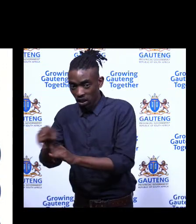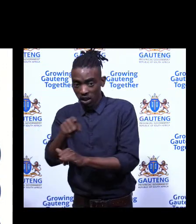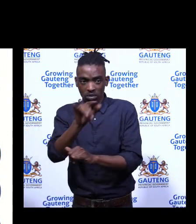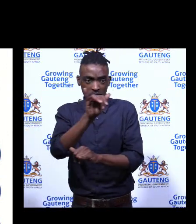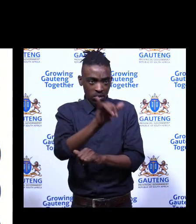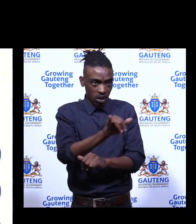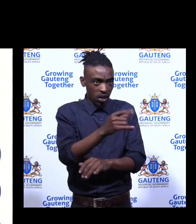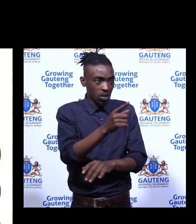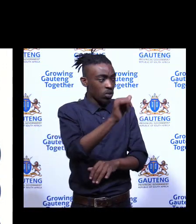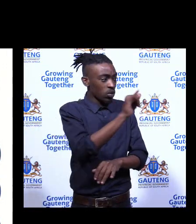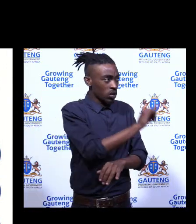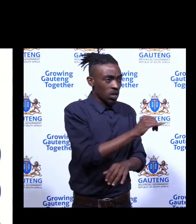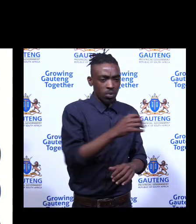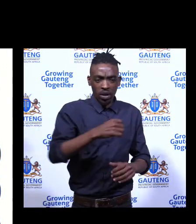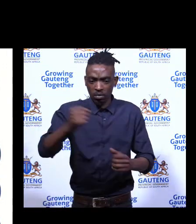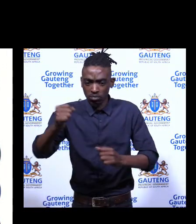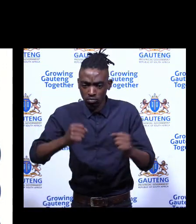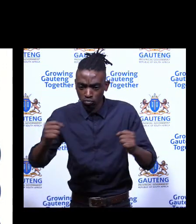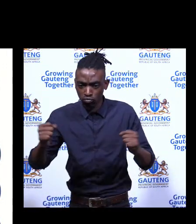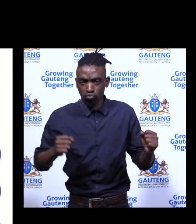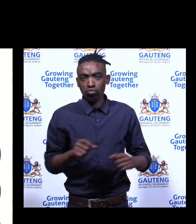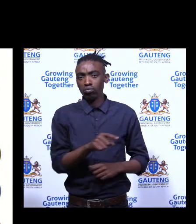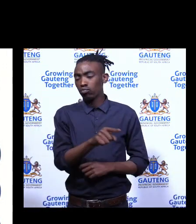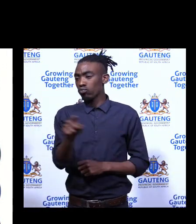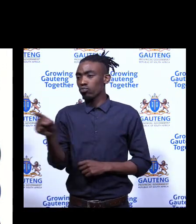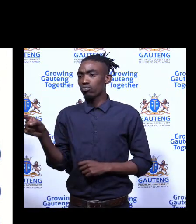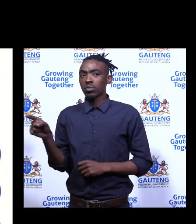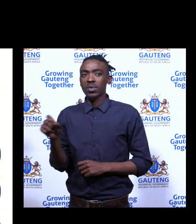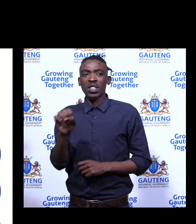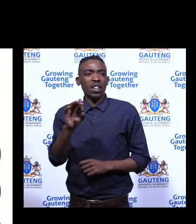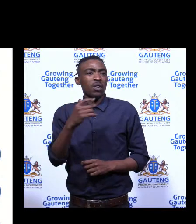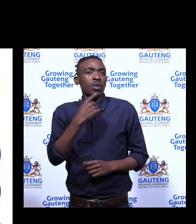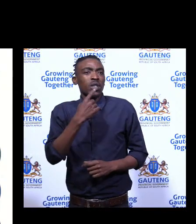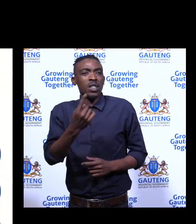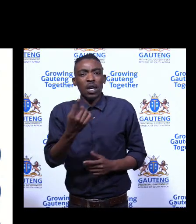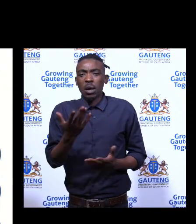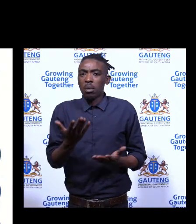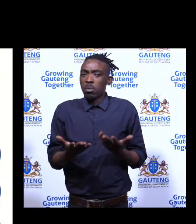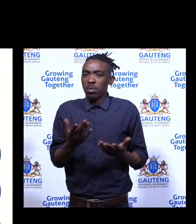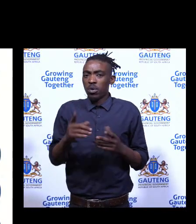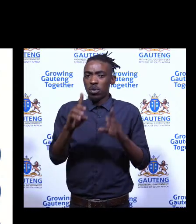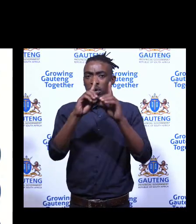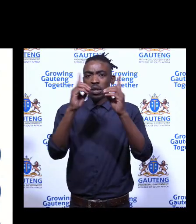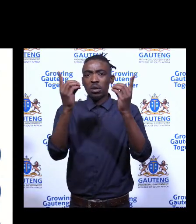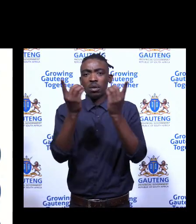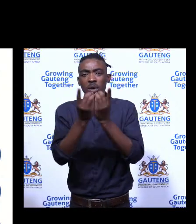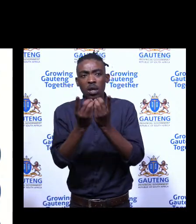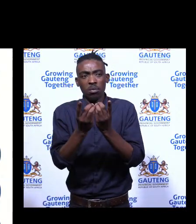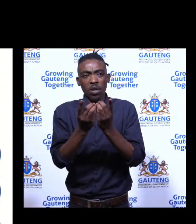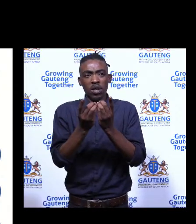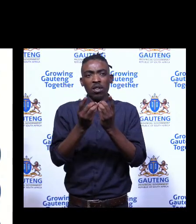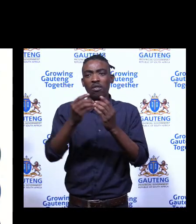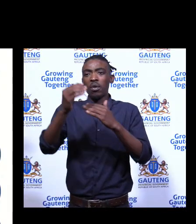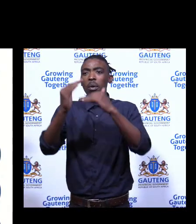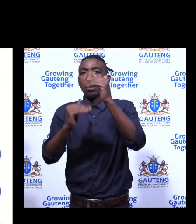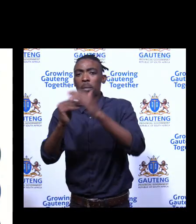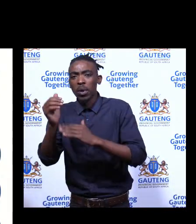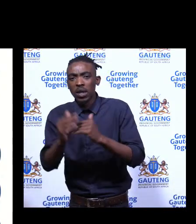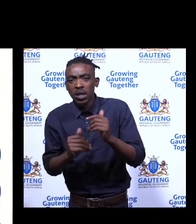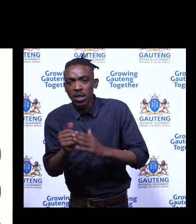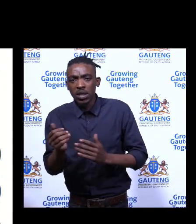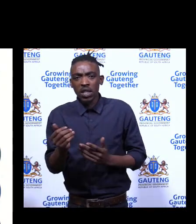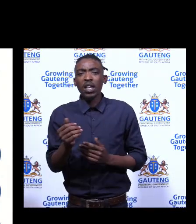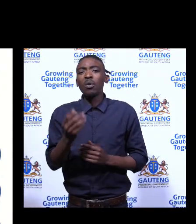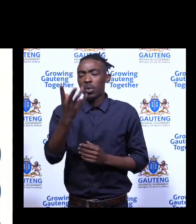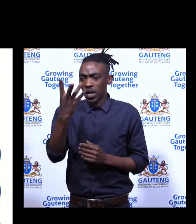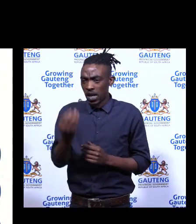that you would fit there. Or a Department of Infrastructure, there's somewhere that you would fit there beyond